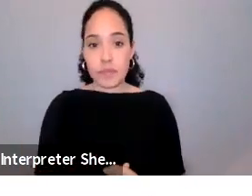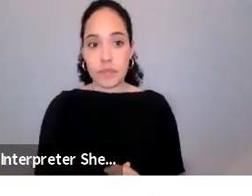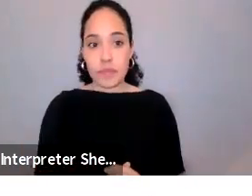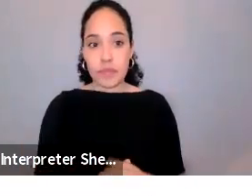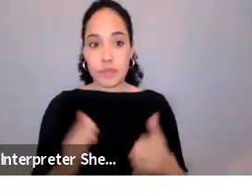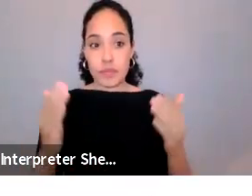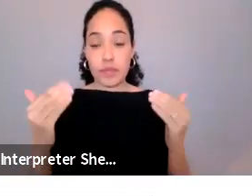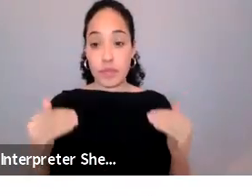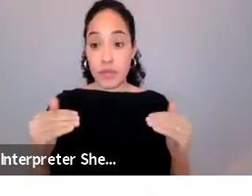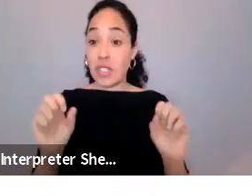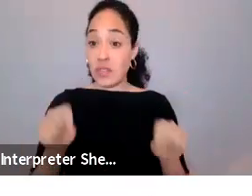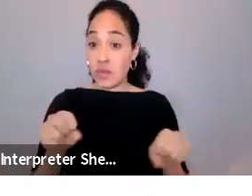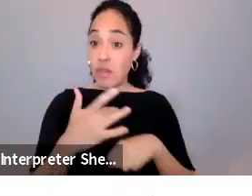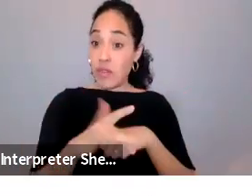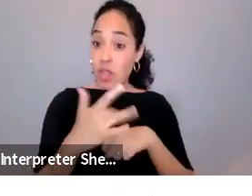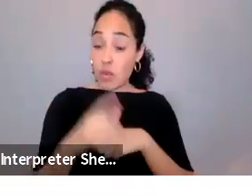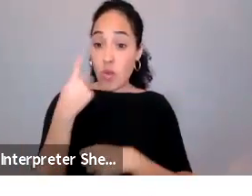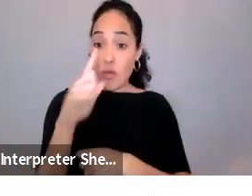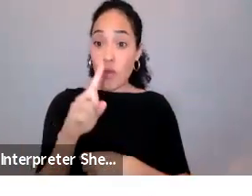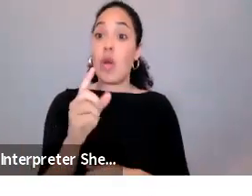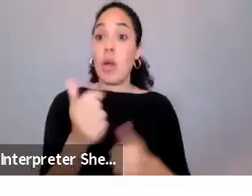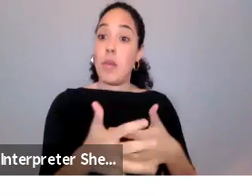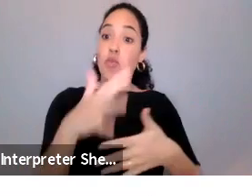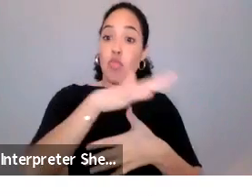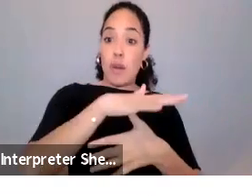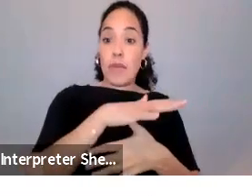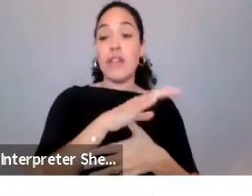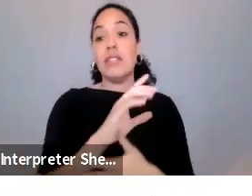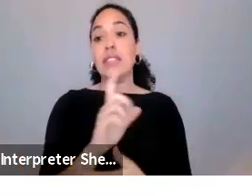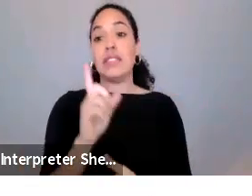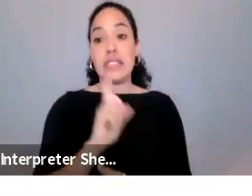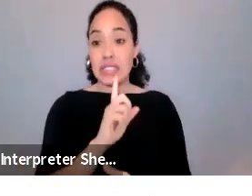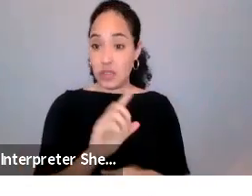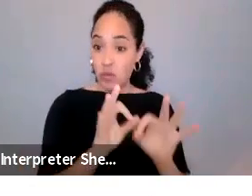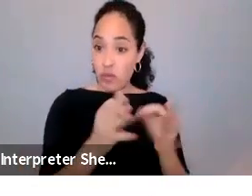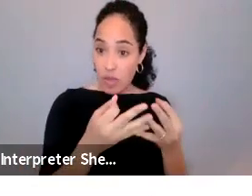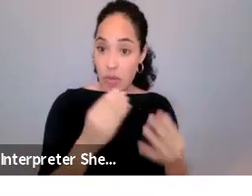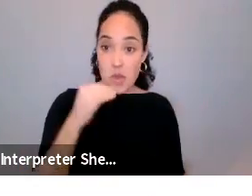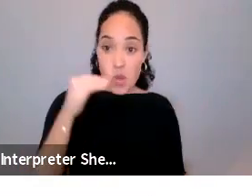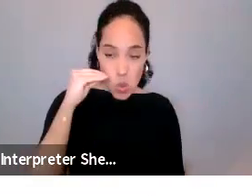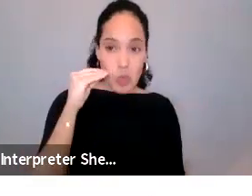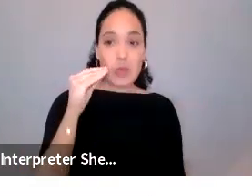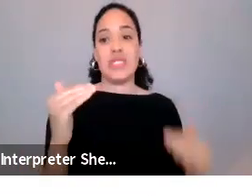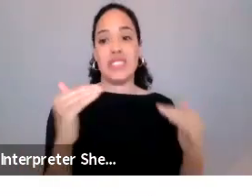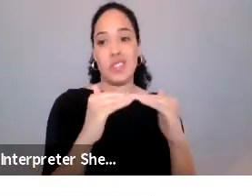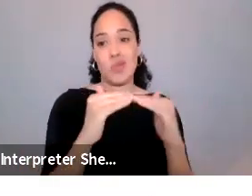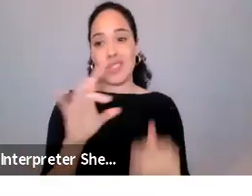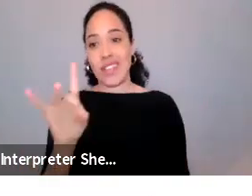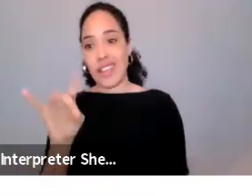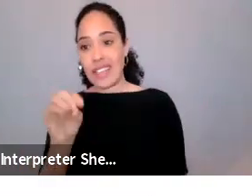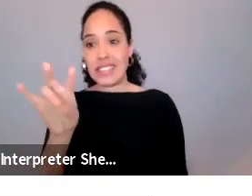single-family homes with the policy building coverage limits equal to 80% or more of the full replacement cost of the